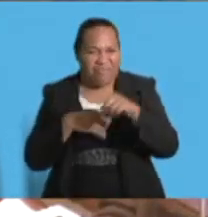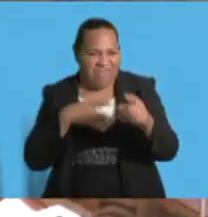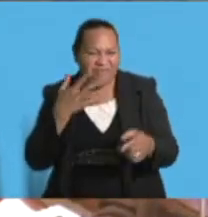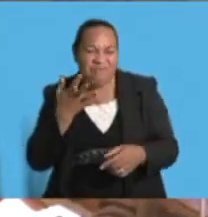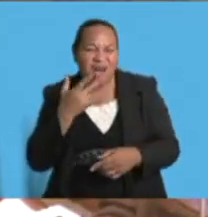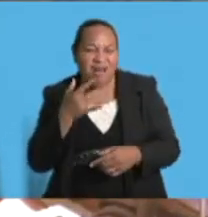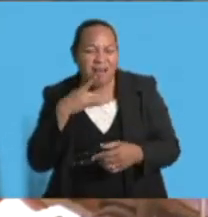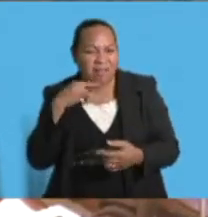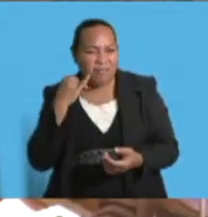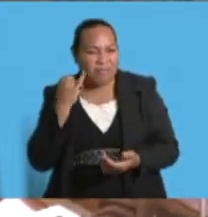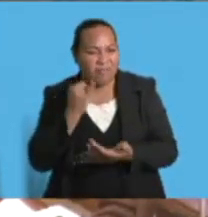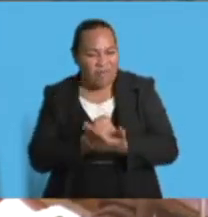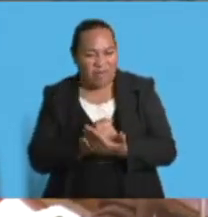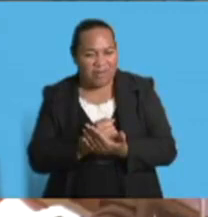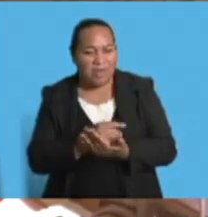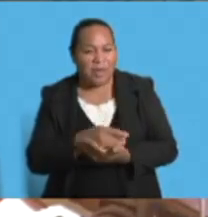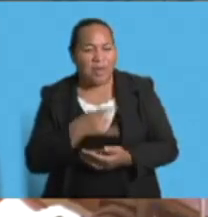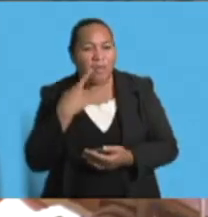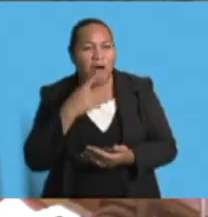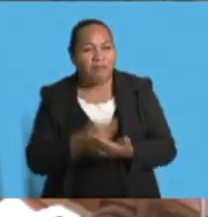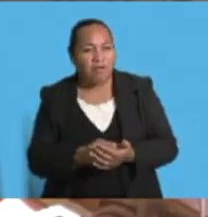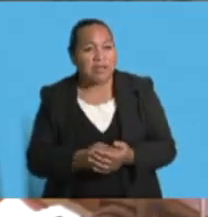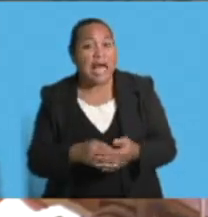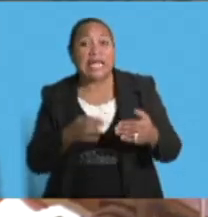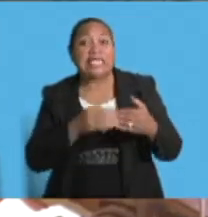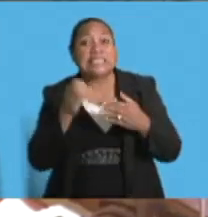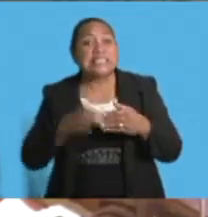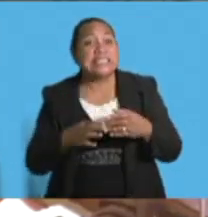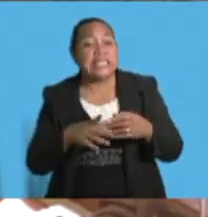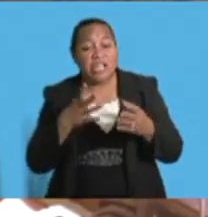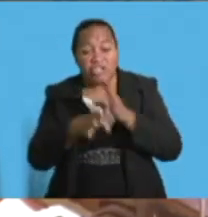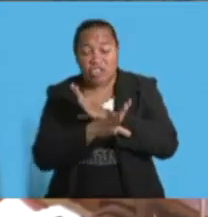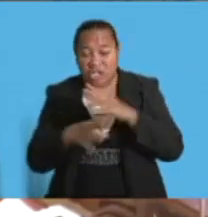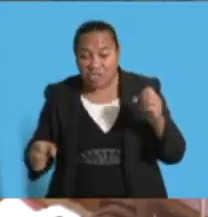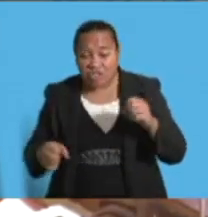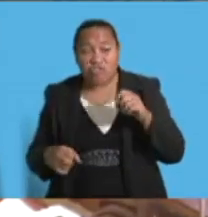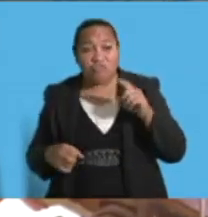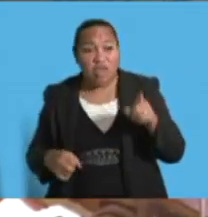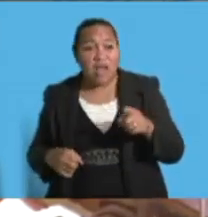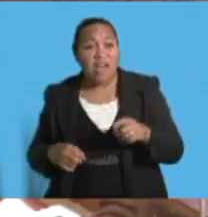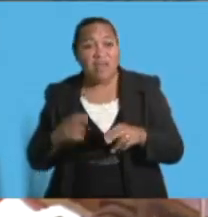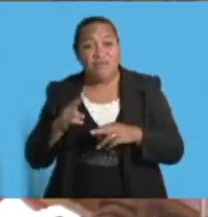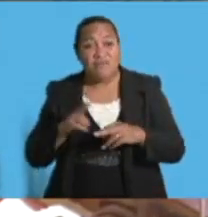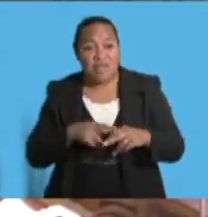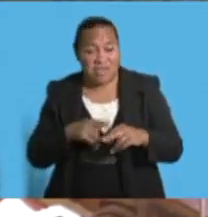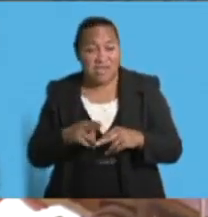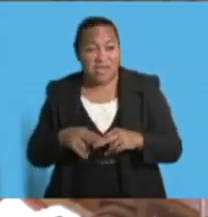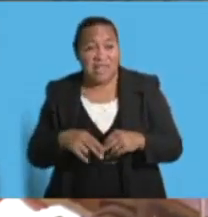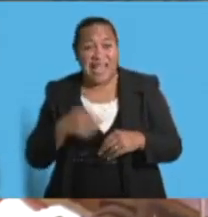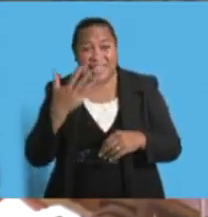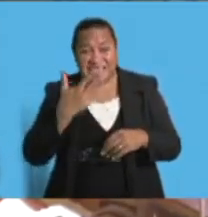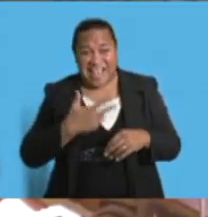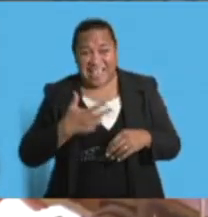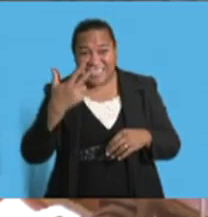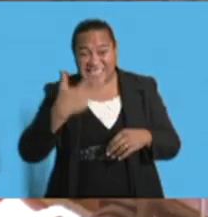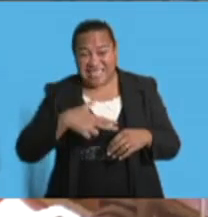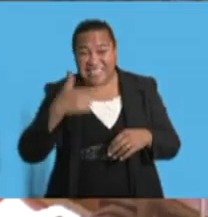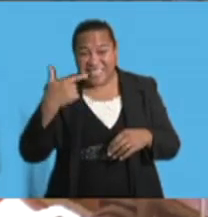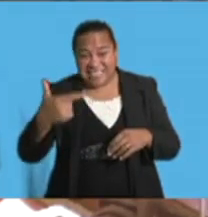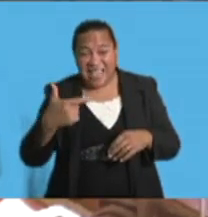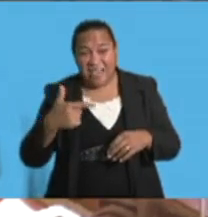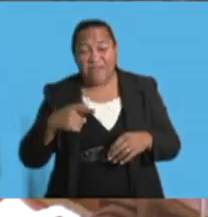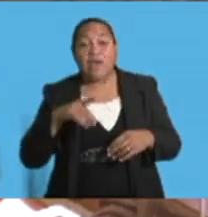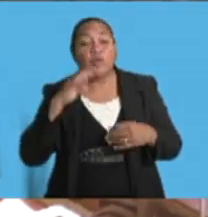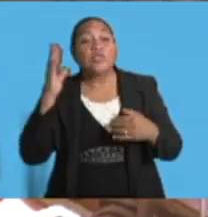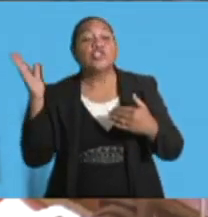be careful of this false prophet. The leader who destroyed Fiji in 1987 wants to come back and have a second chance. He closed the National Bank of Fiji last time. What is he going to